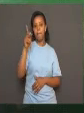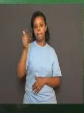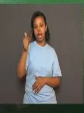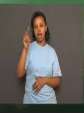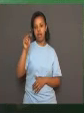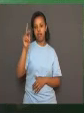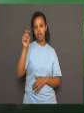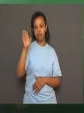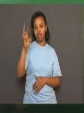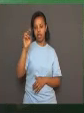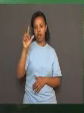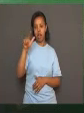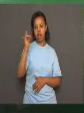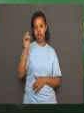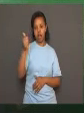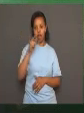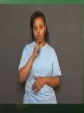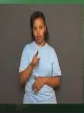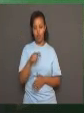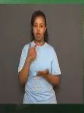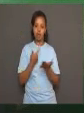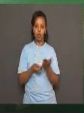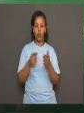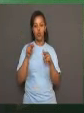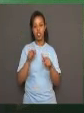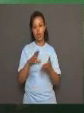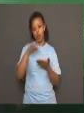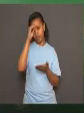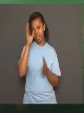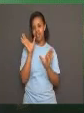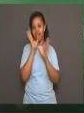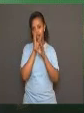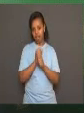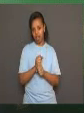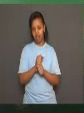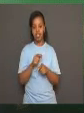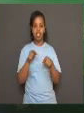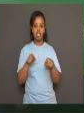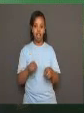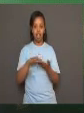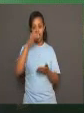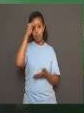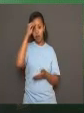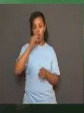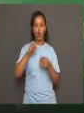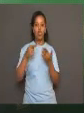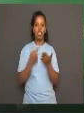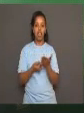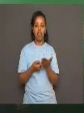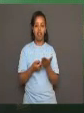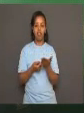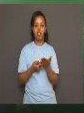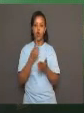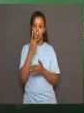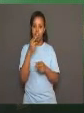This brings us to the end of our lesson, students. Today, we learned about